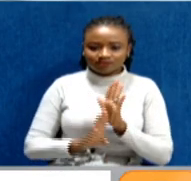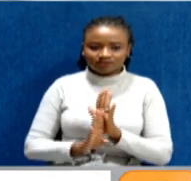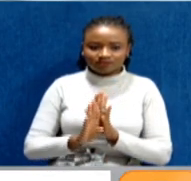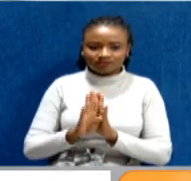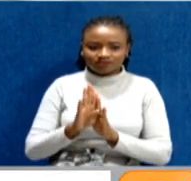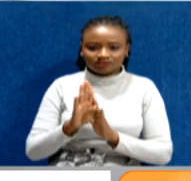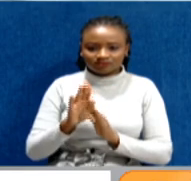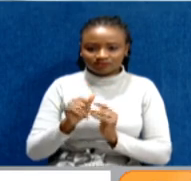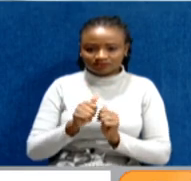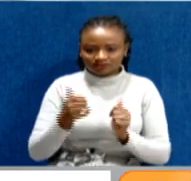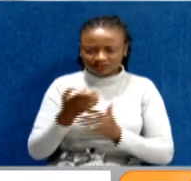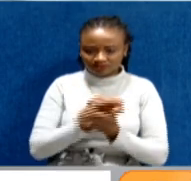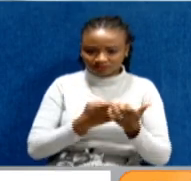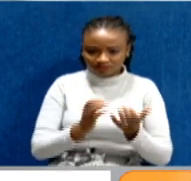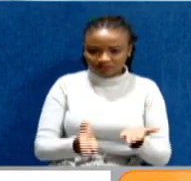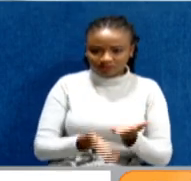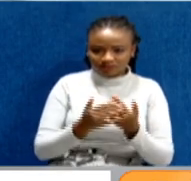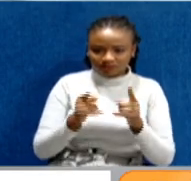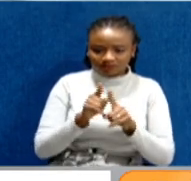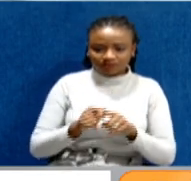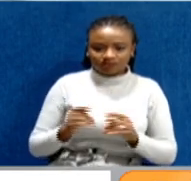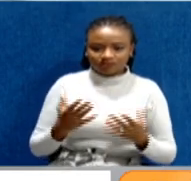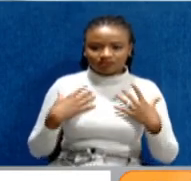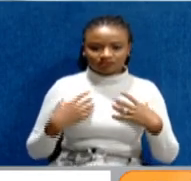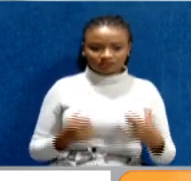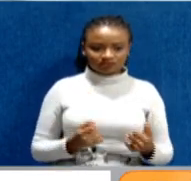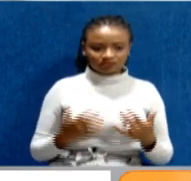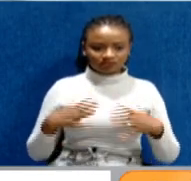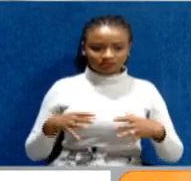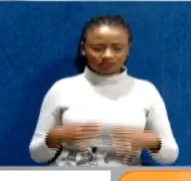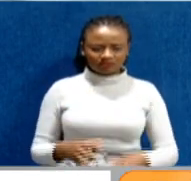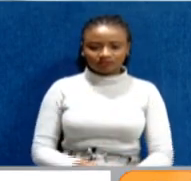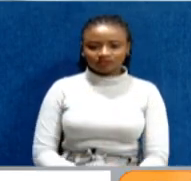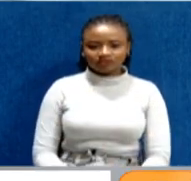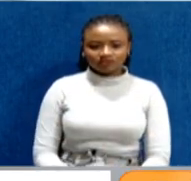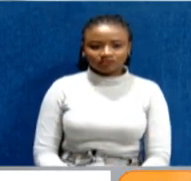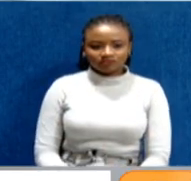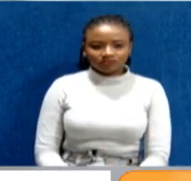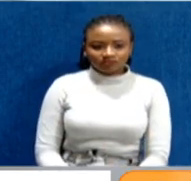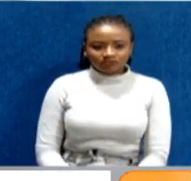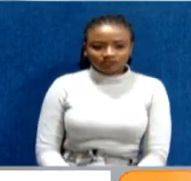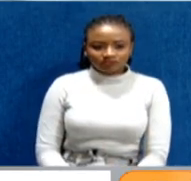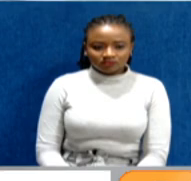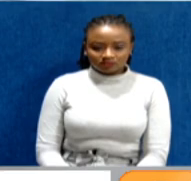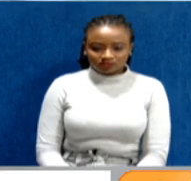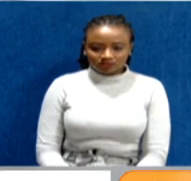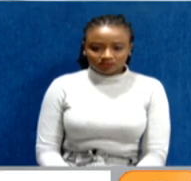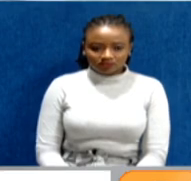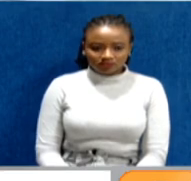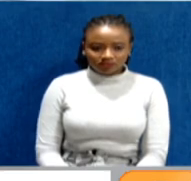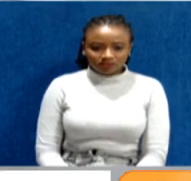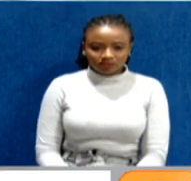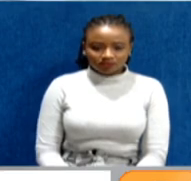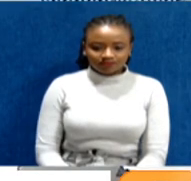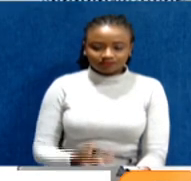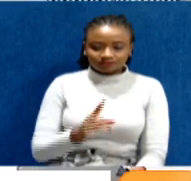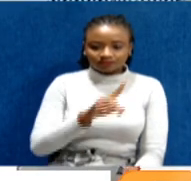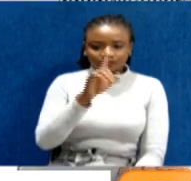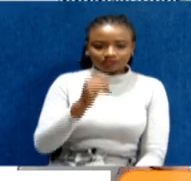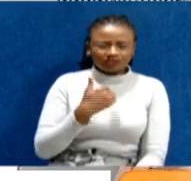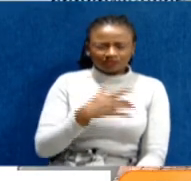yeah, not only for our economy, uh-huh. but also for the health of the people. Okay, we'll do that in just a bit. But Kate, you know, there's also the issue of how is it that you can